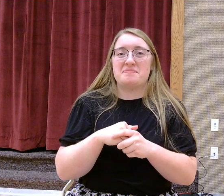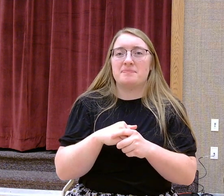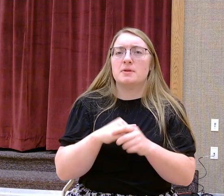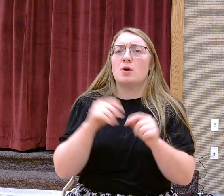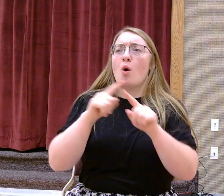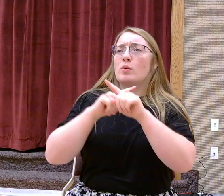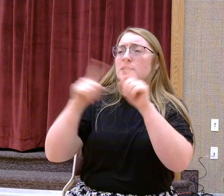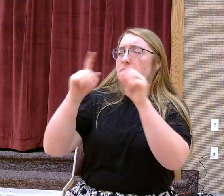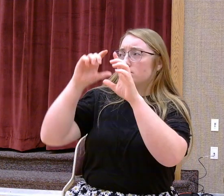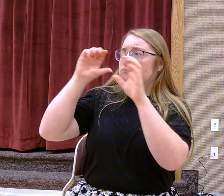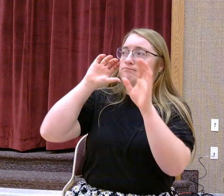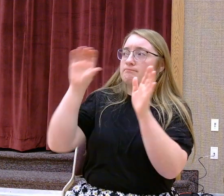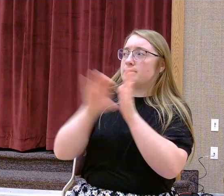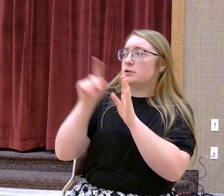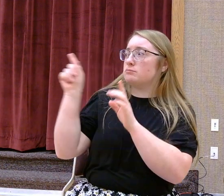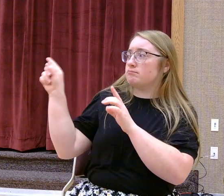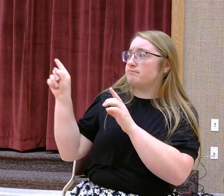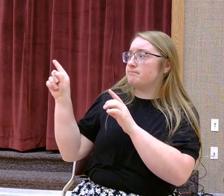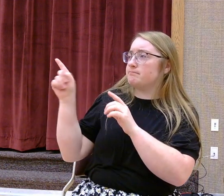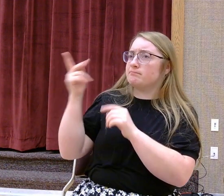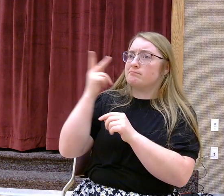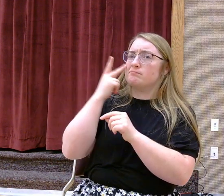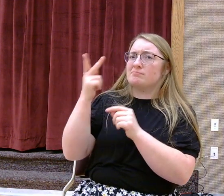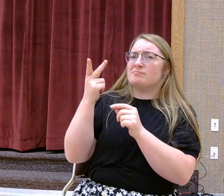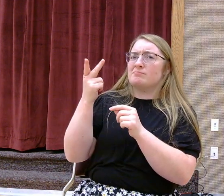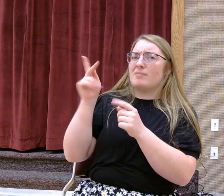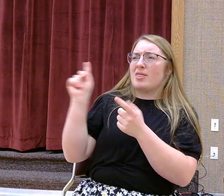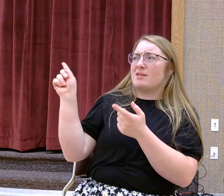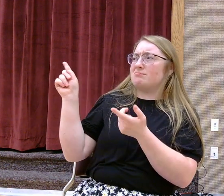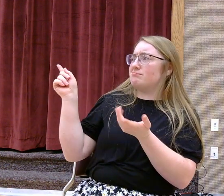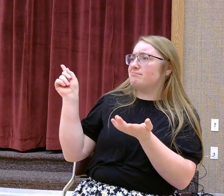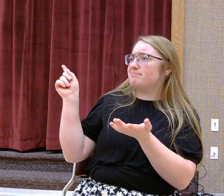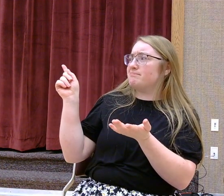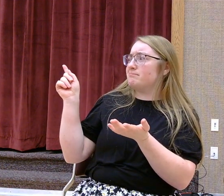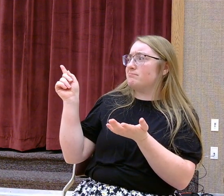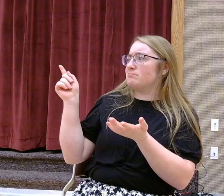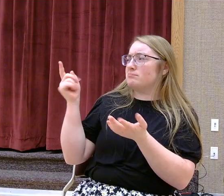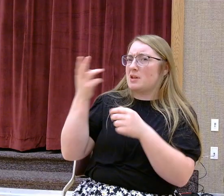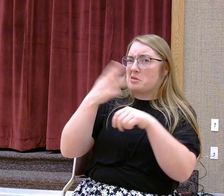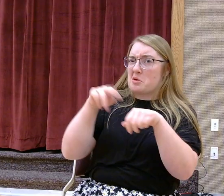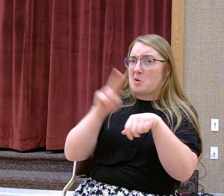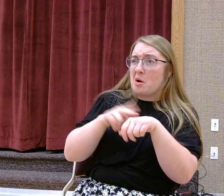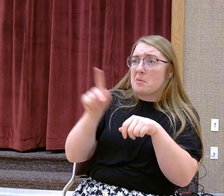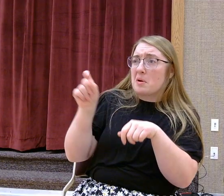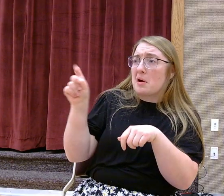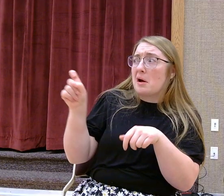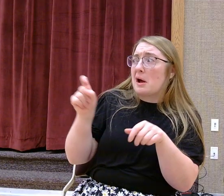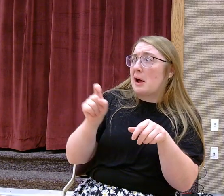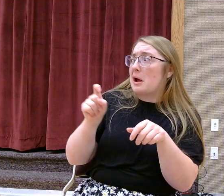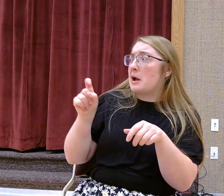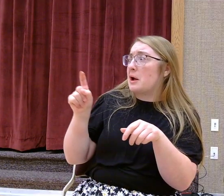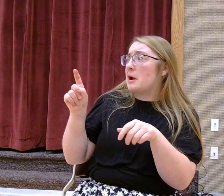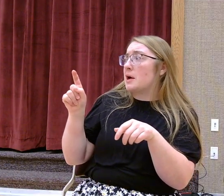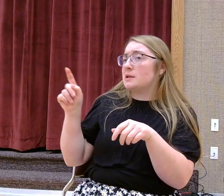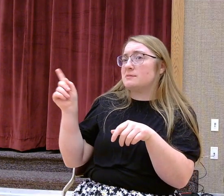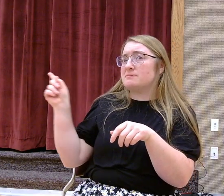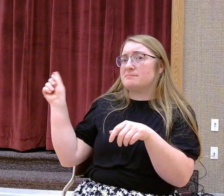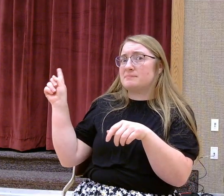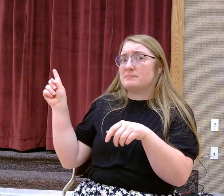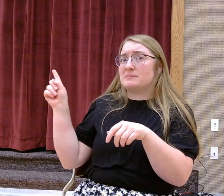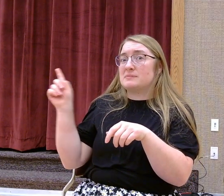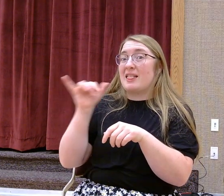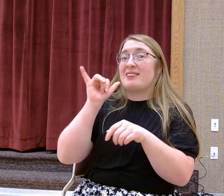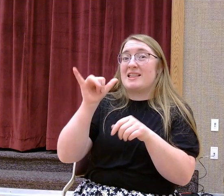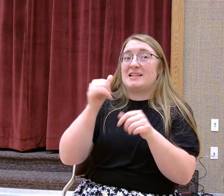pictures here. Anybody see what that is? Does that look normal to you? Yeah, unfortunately, this is a